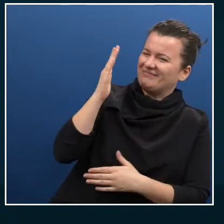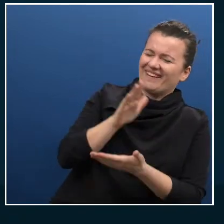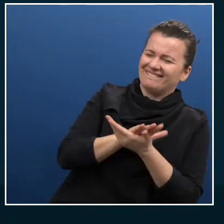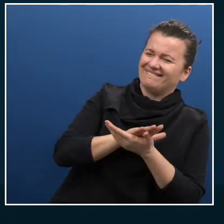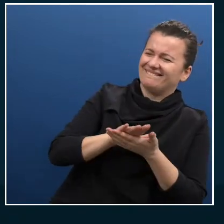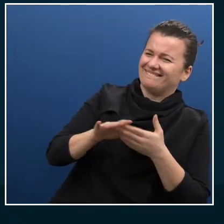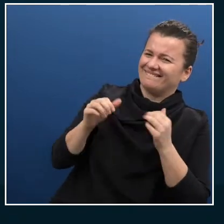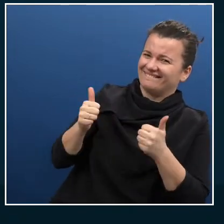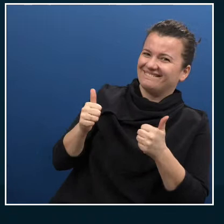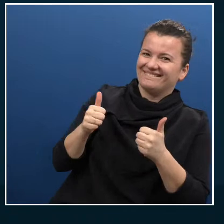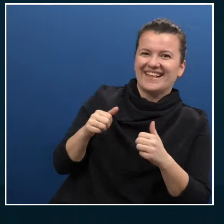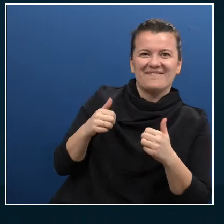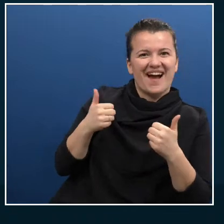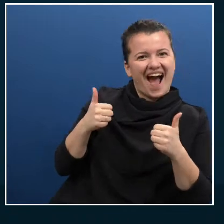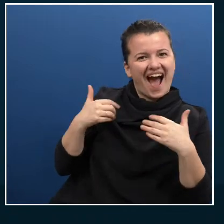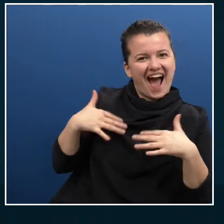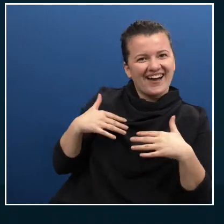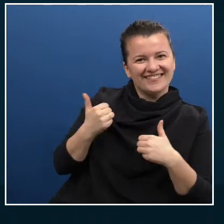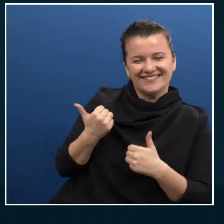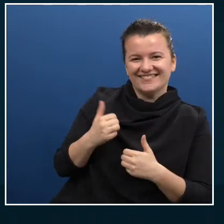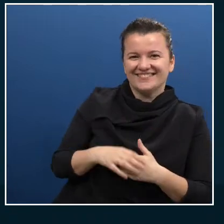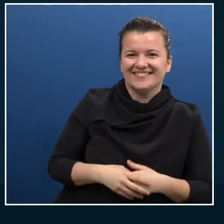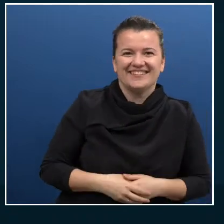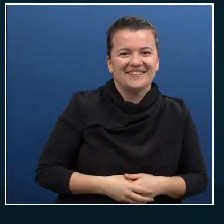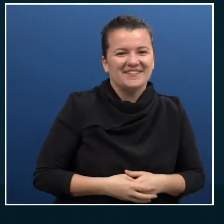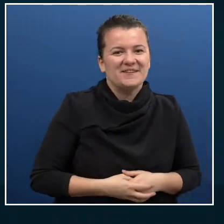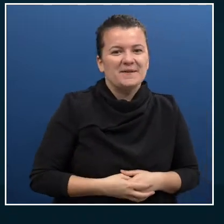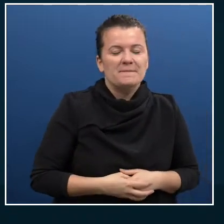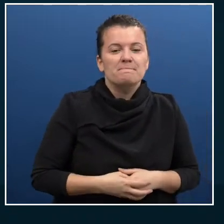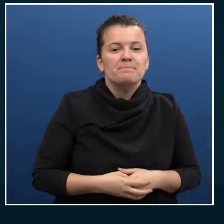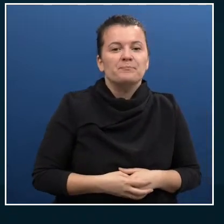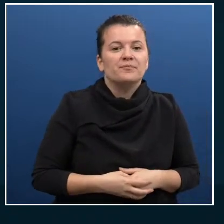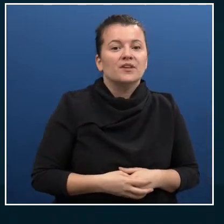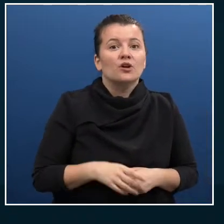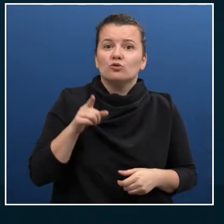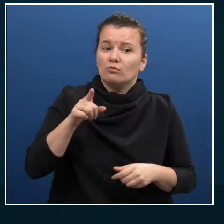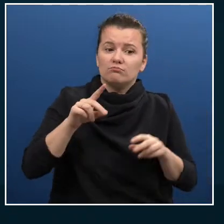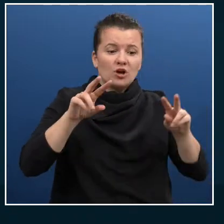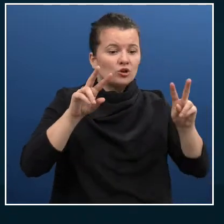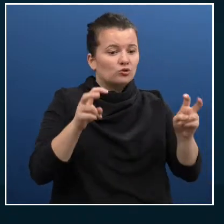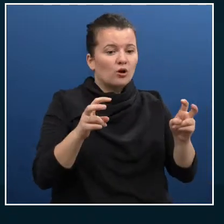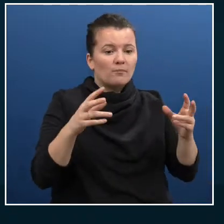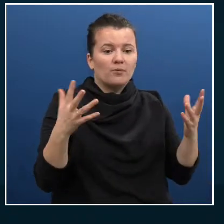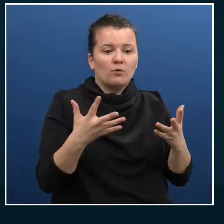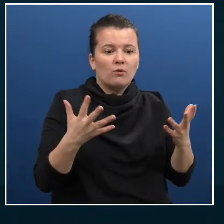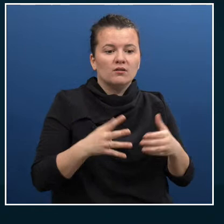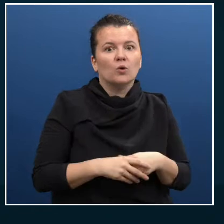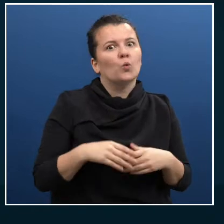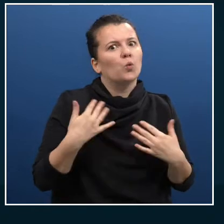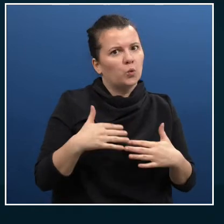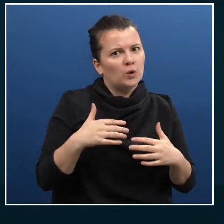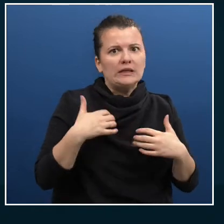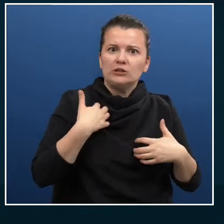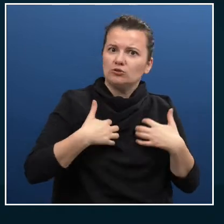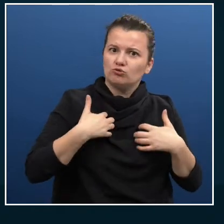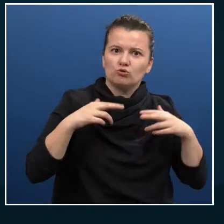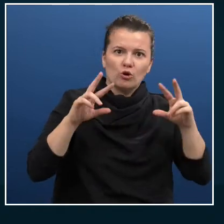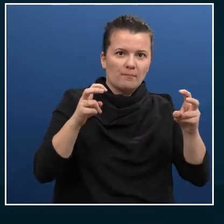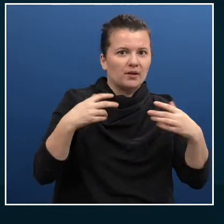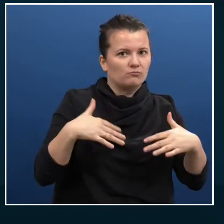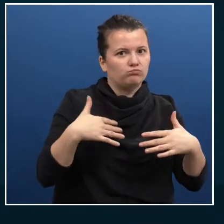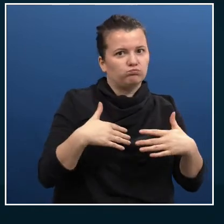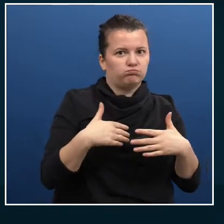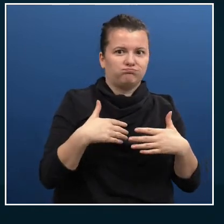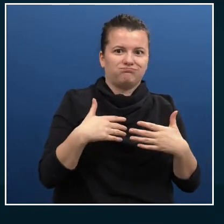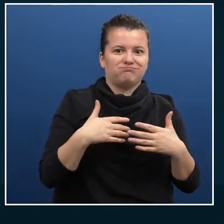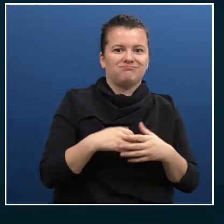cool. And yeah, you're going to give a session about a very hands-on subject. Yeah, I